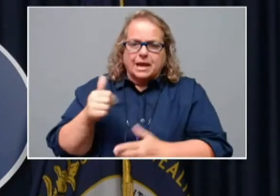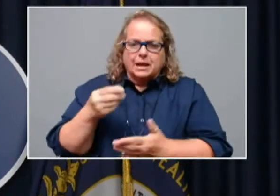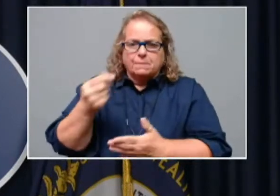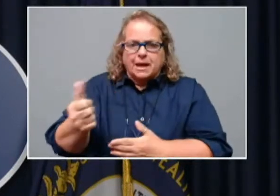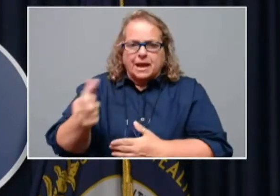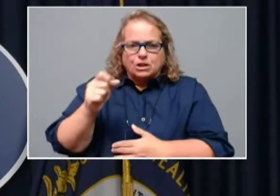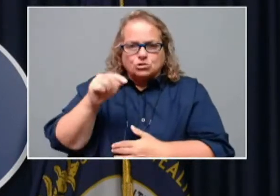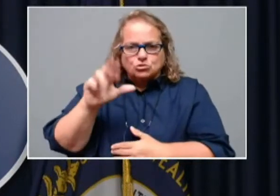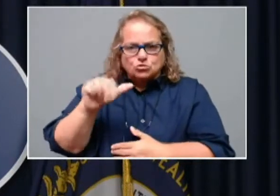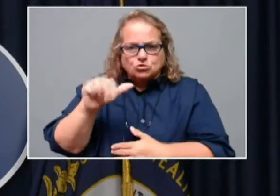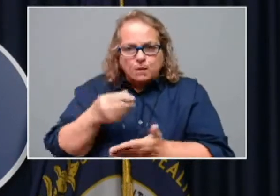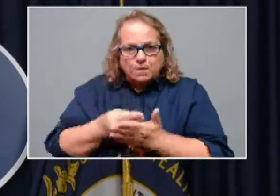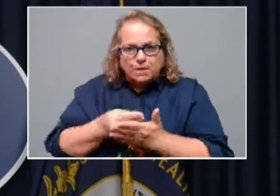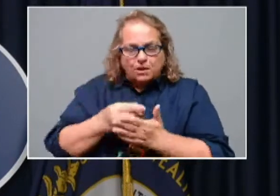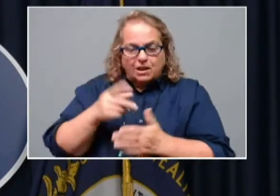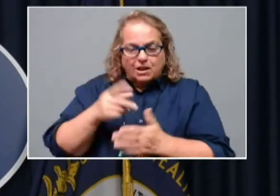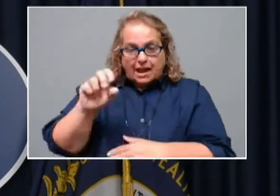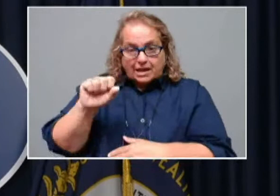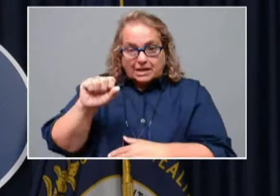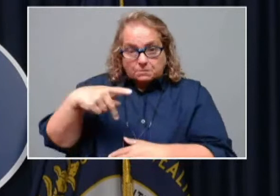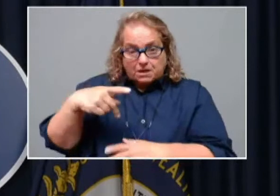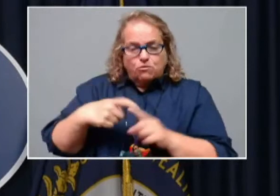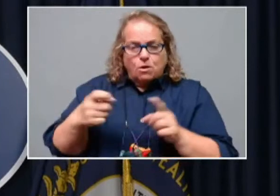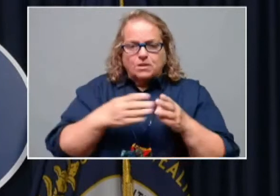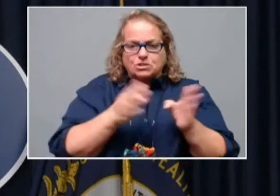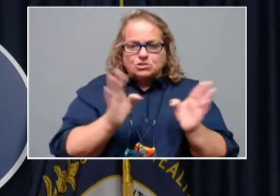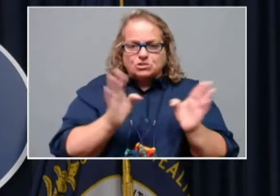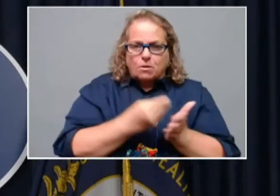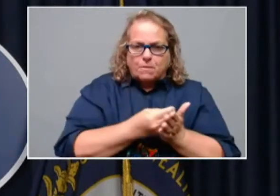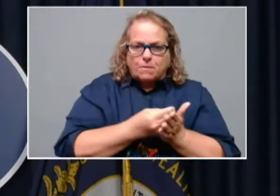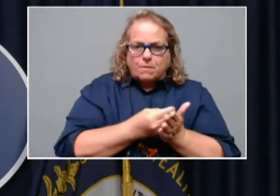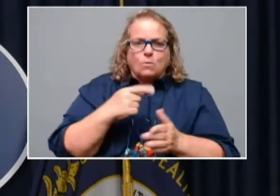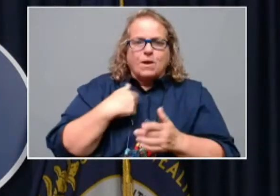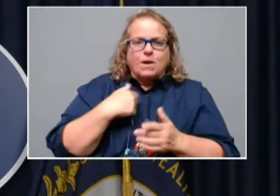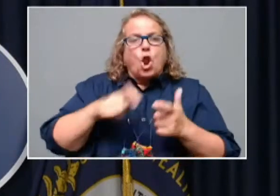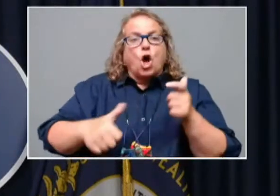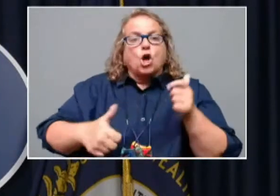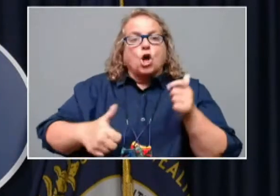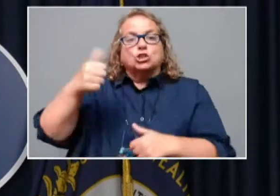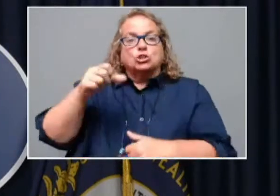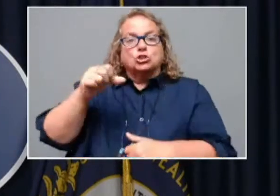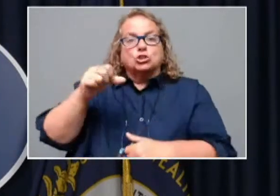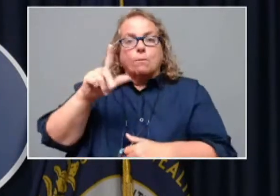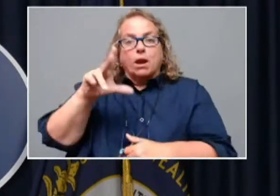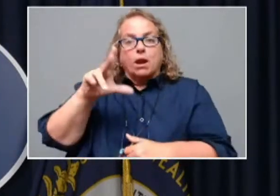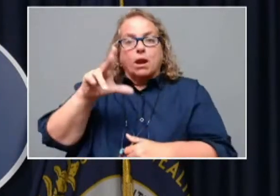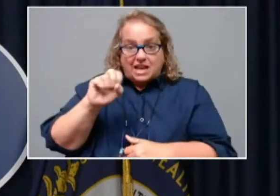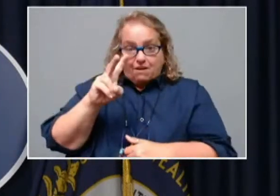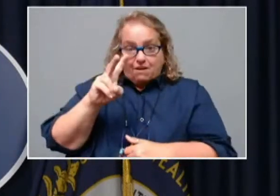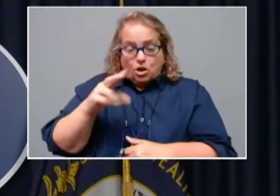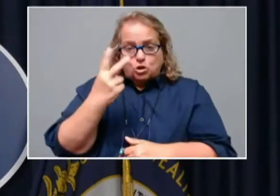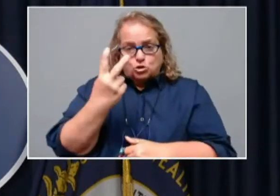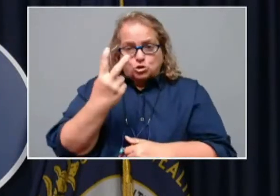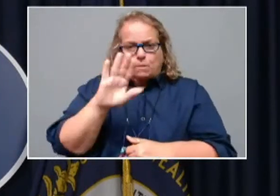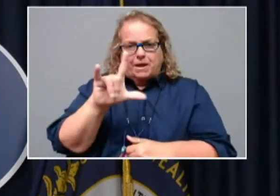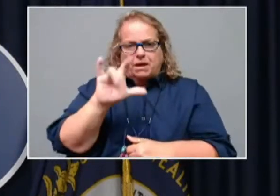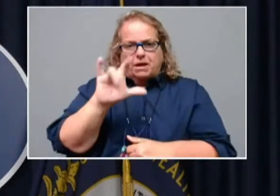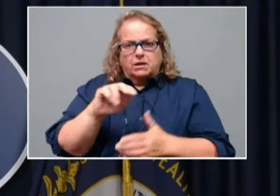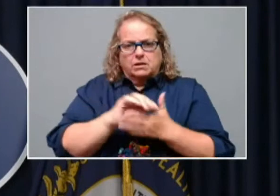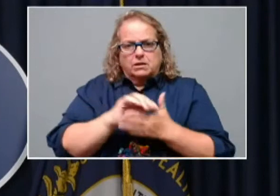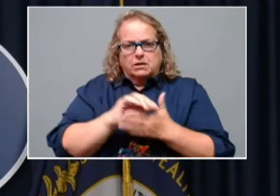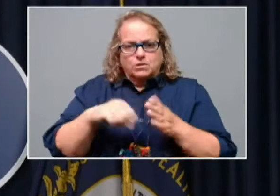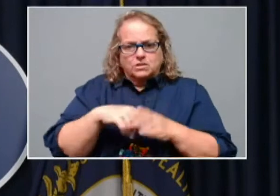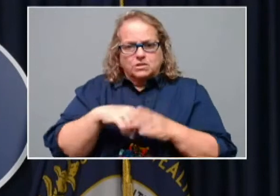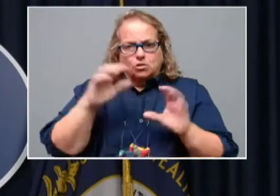budget from the general fund when we had the largest surplus ever and have $2 billion in the rainy day fund and free up